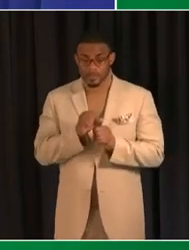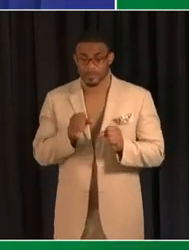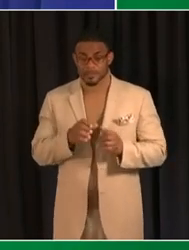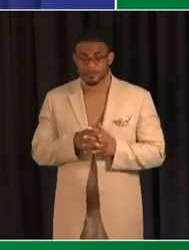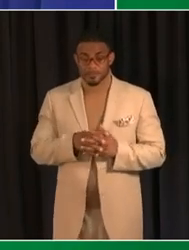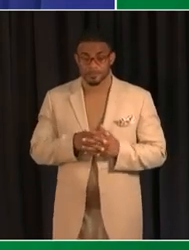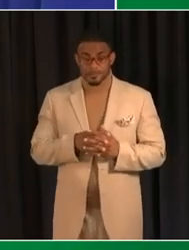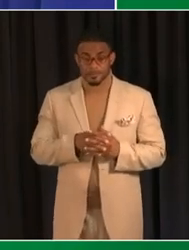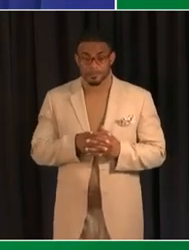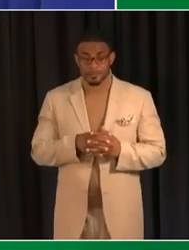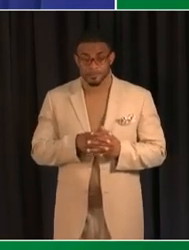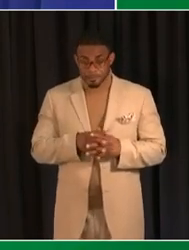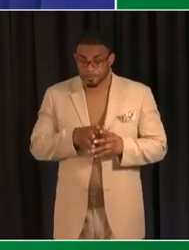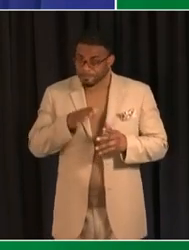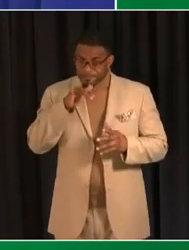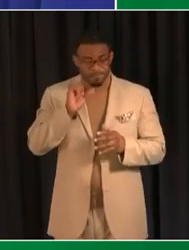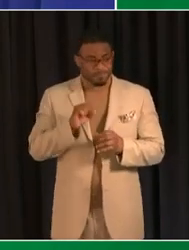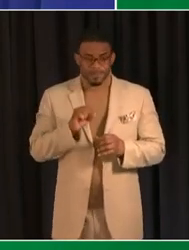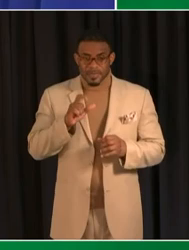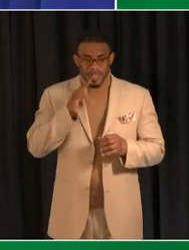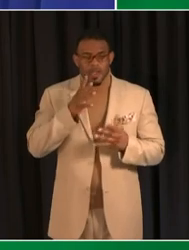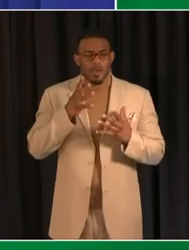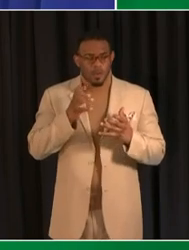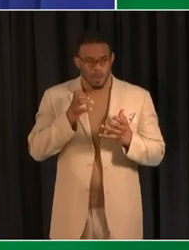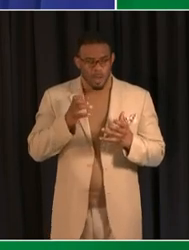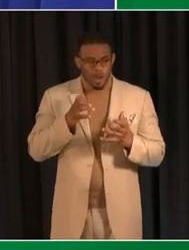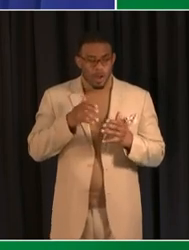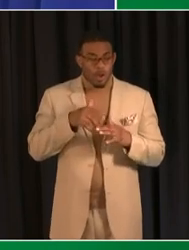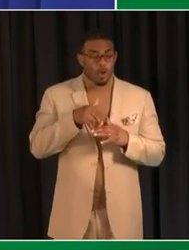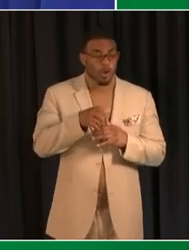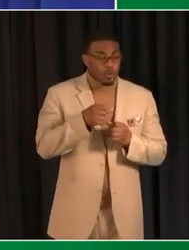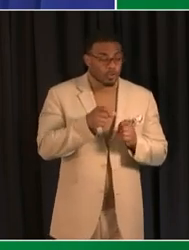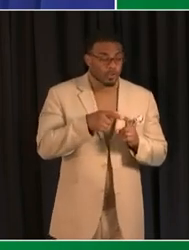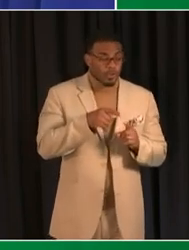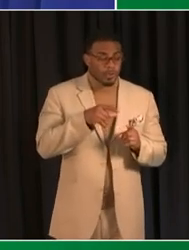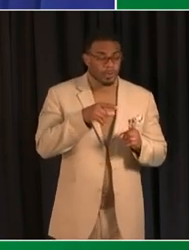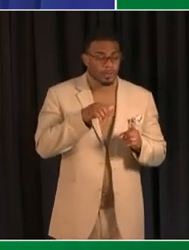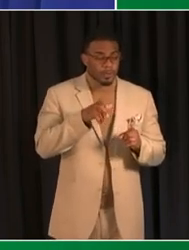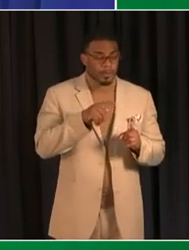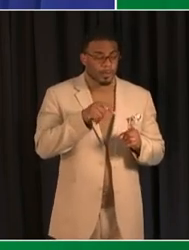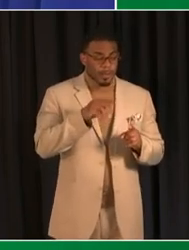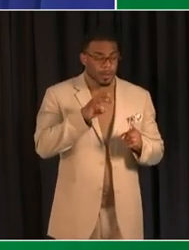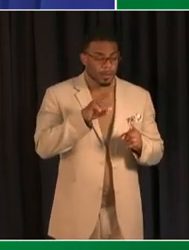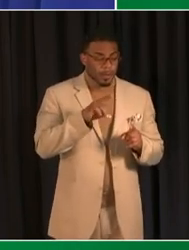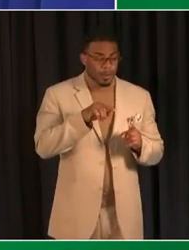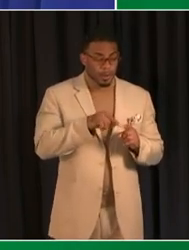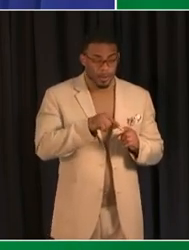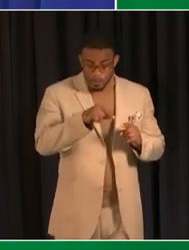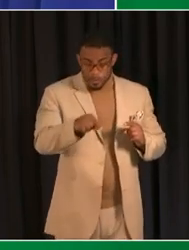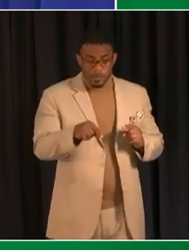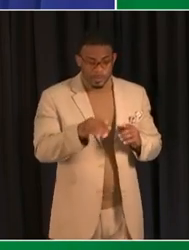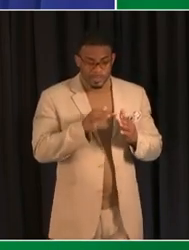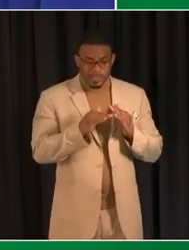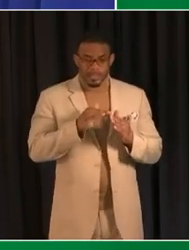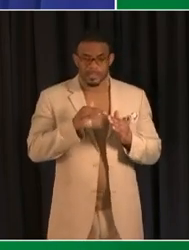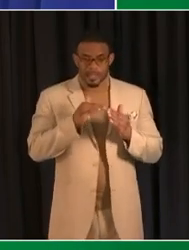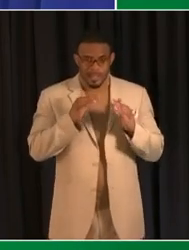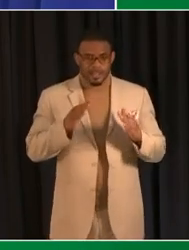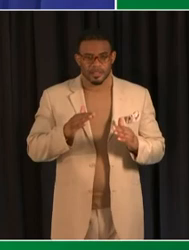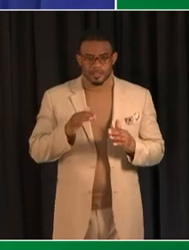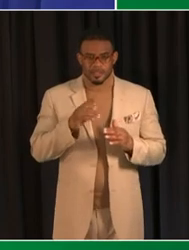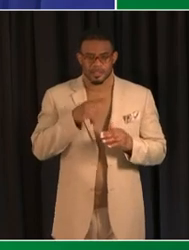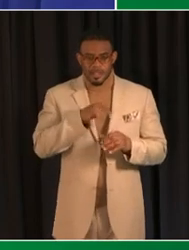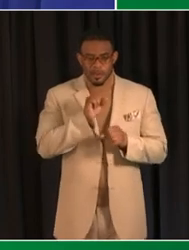doing it safely with our health protocols in place. I know one across the street from Neil is Planet Word, which was a project that